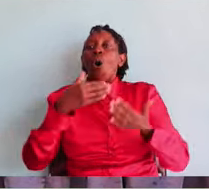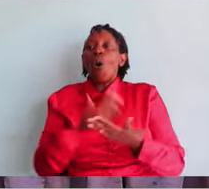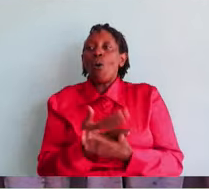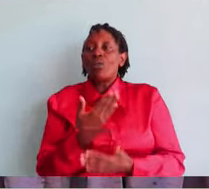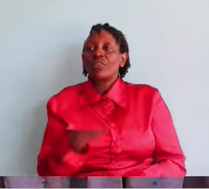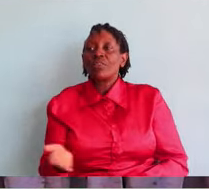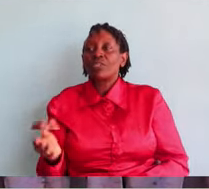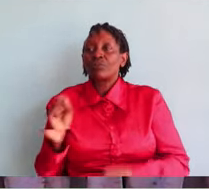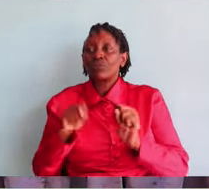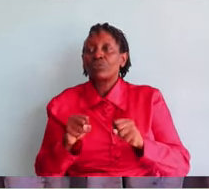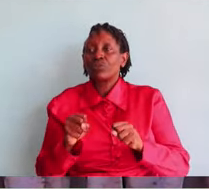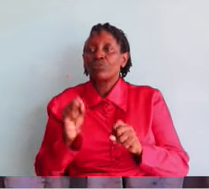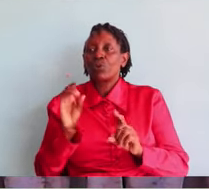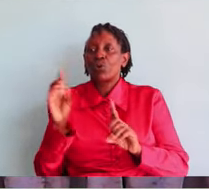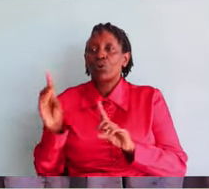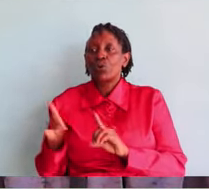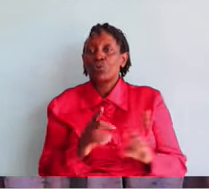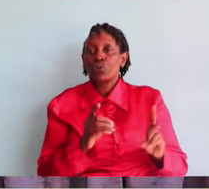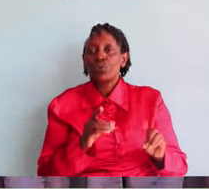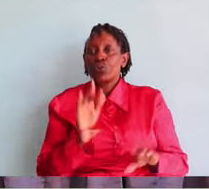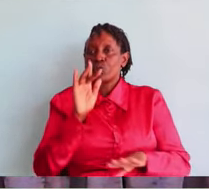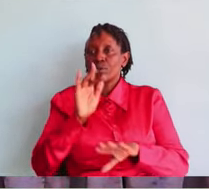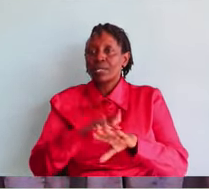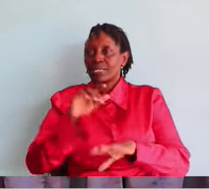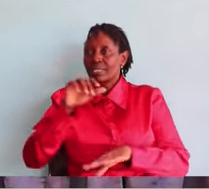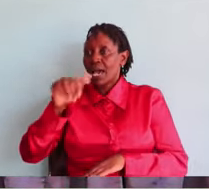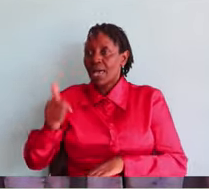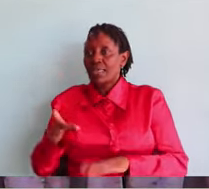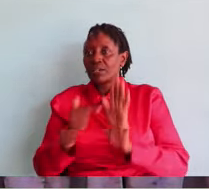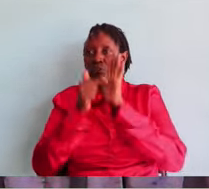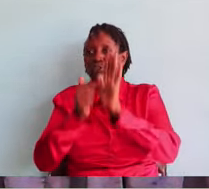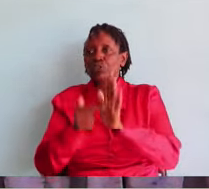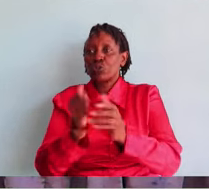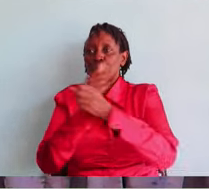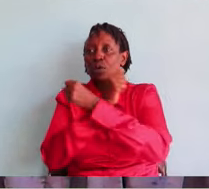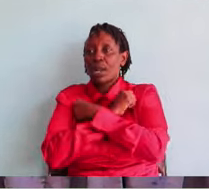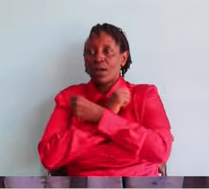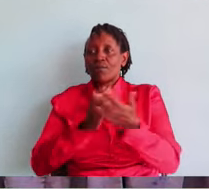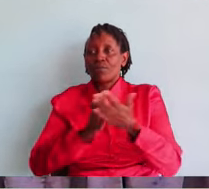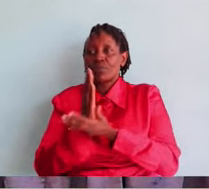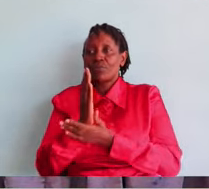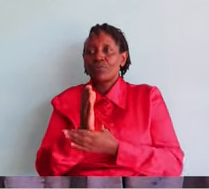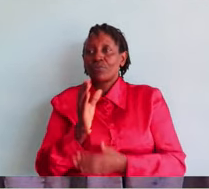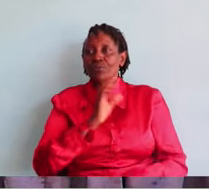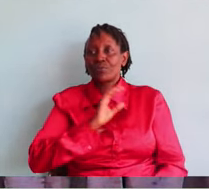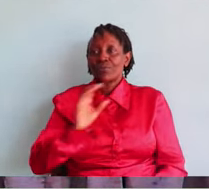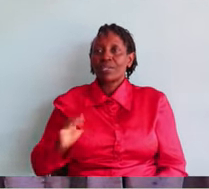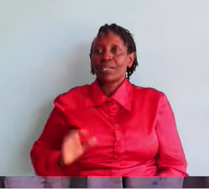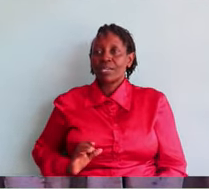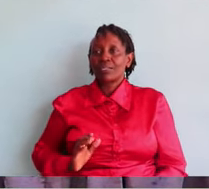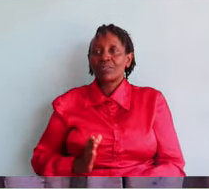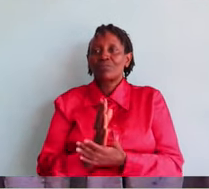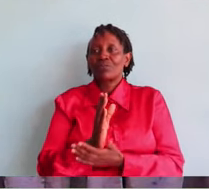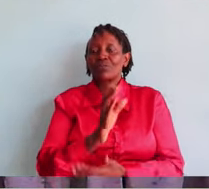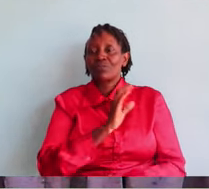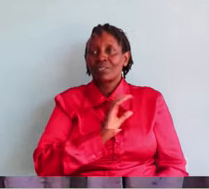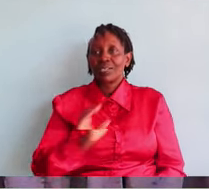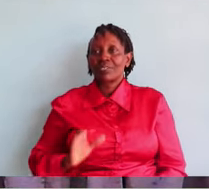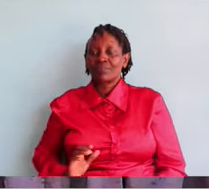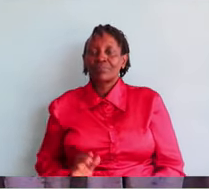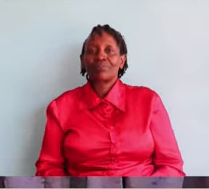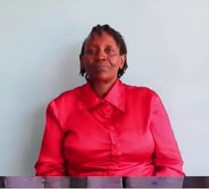do to touch other people, to show our love through Christ. Love through Christ is what loving stands